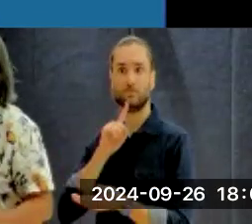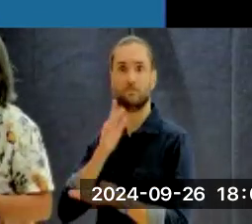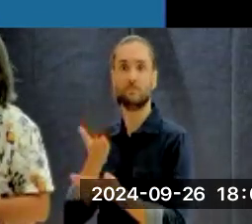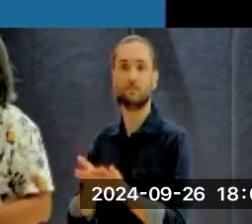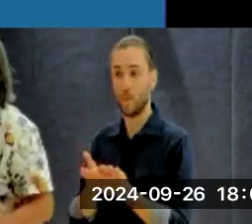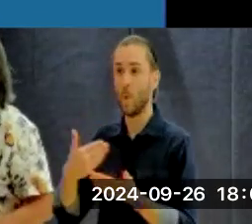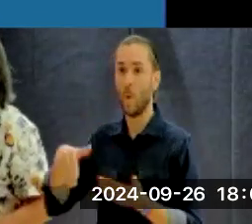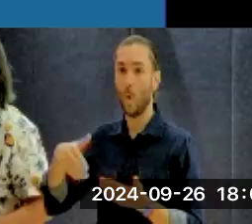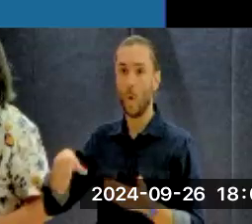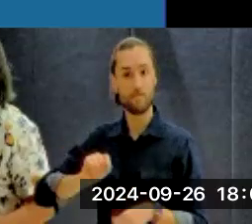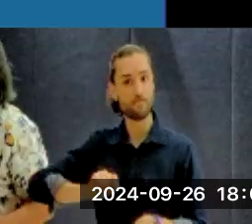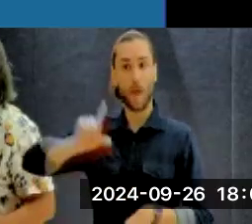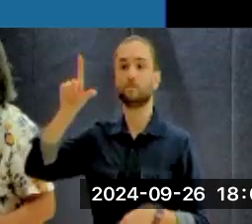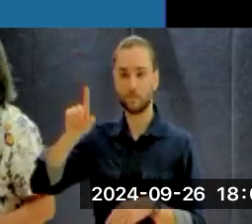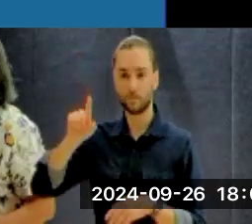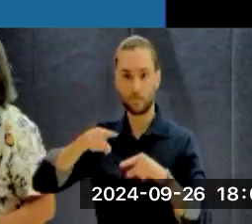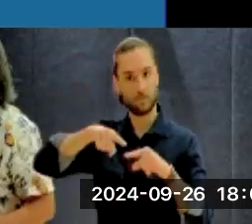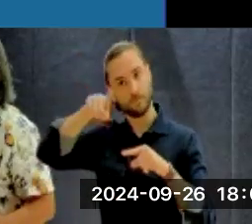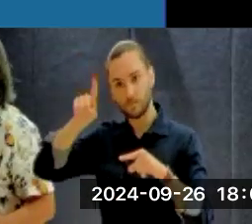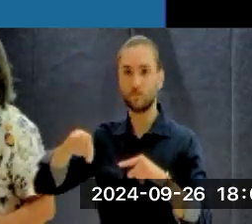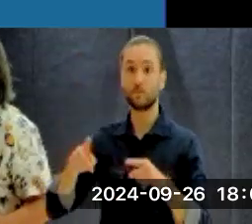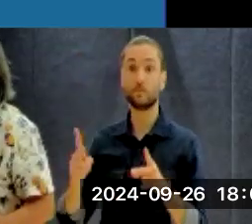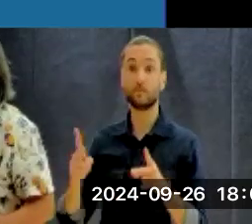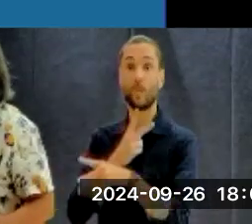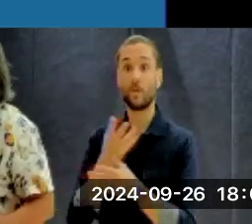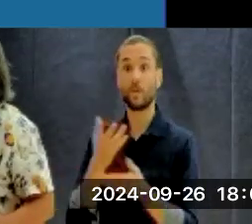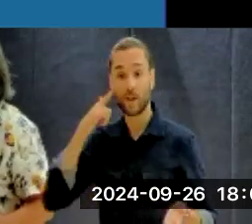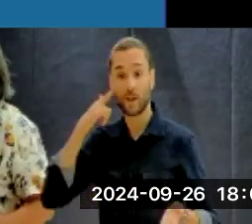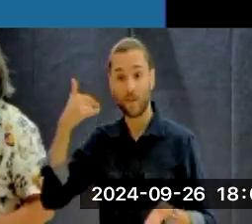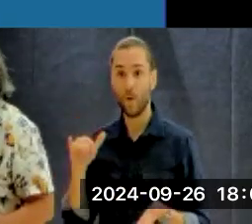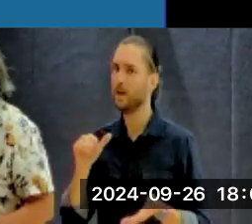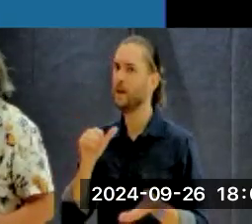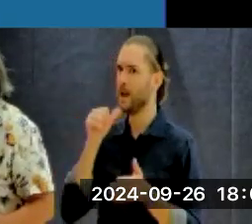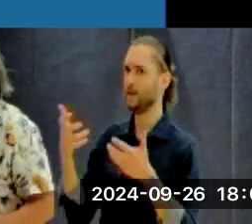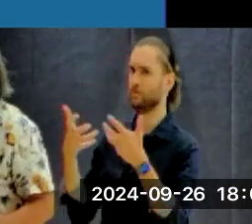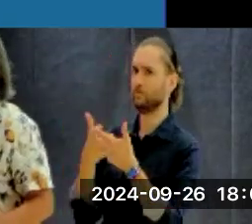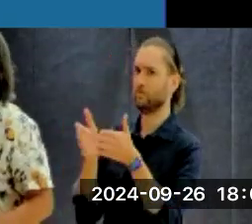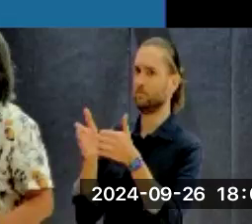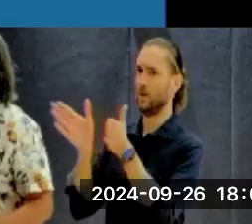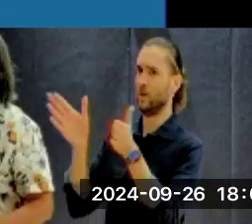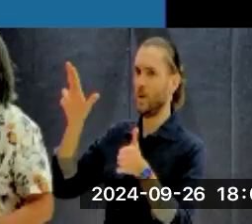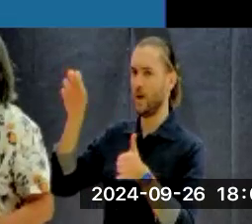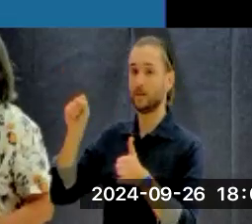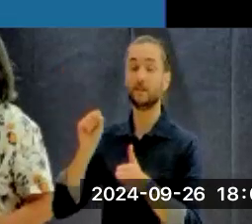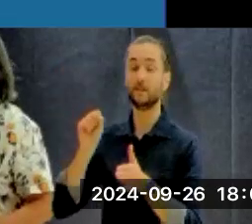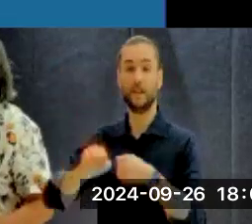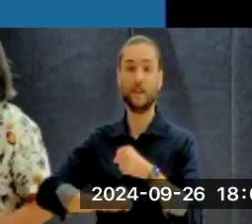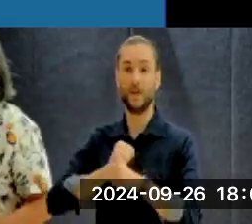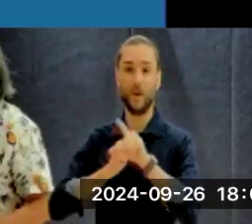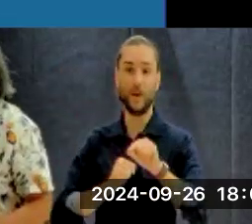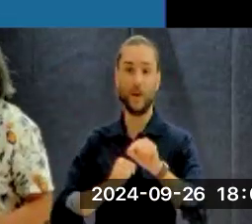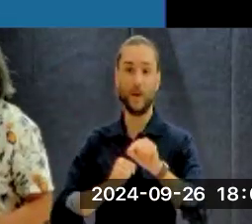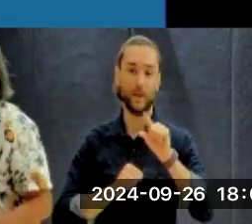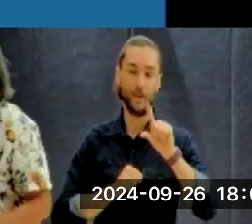that wasn't reflected in the national database in California during the 2021 and 2022 period in hate crimes against Asian